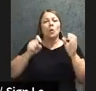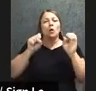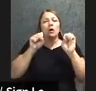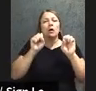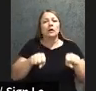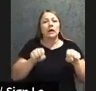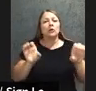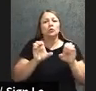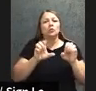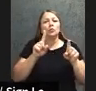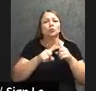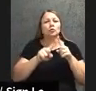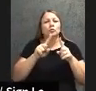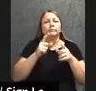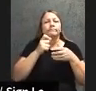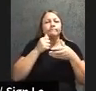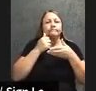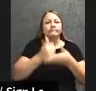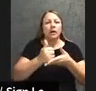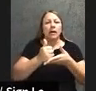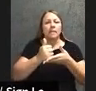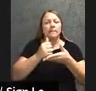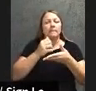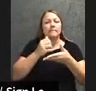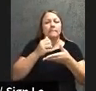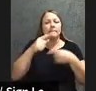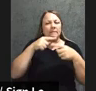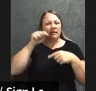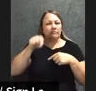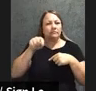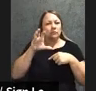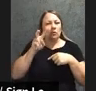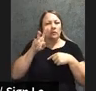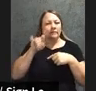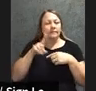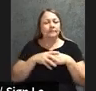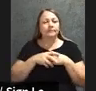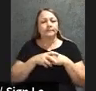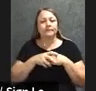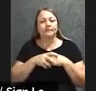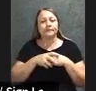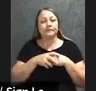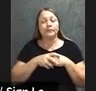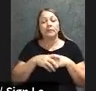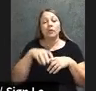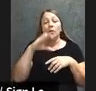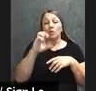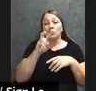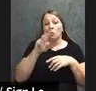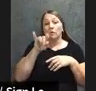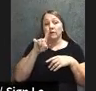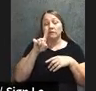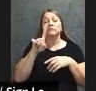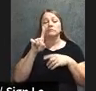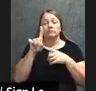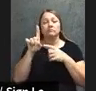them. So we're going to start off by talking about the fact that COVID-19 is still very much here